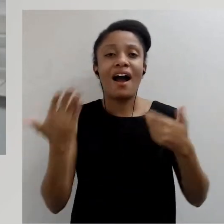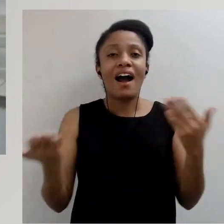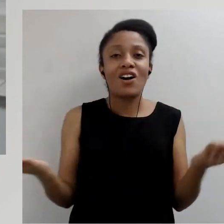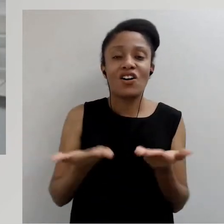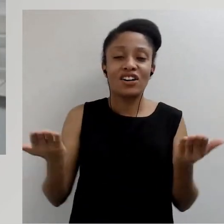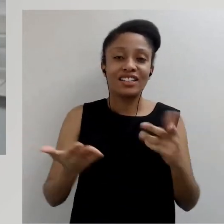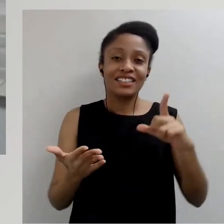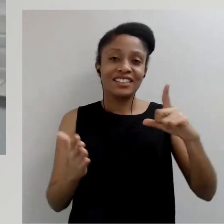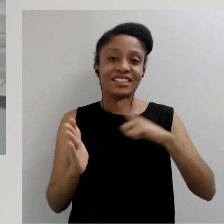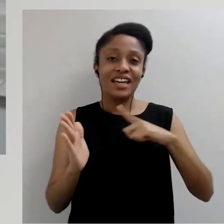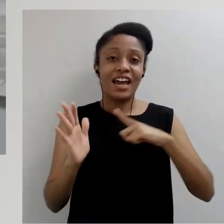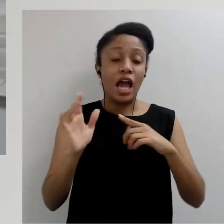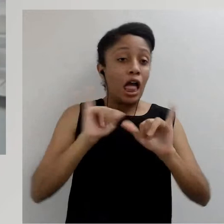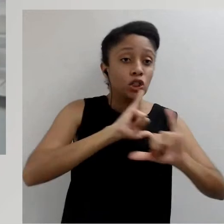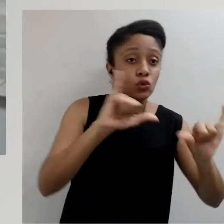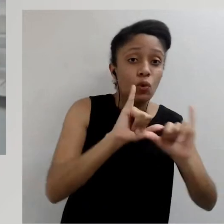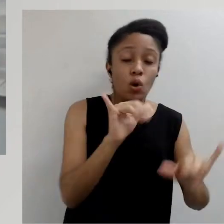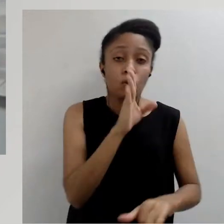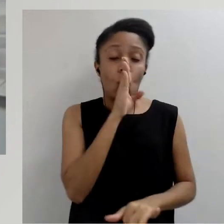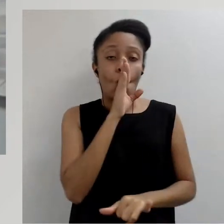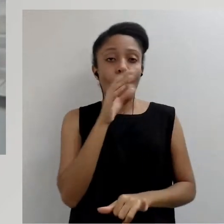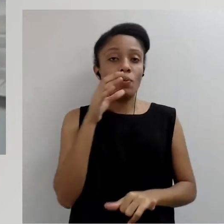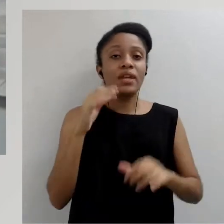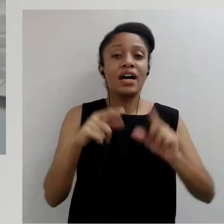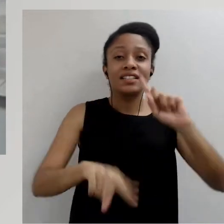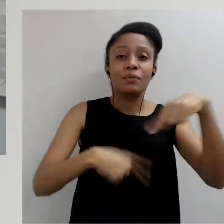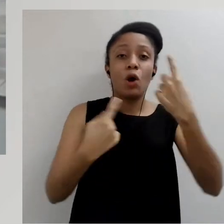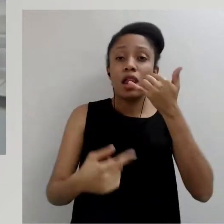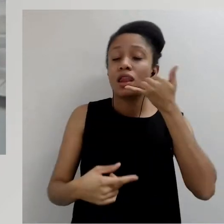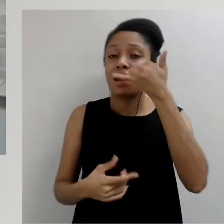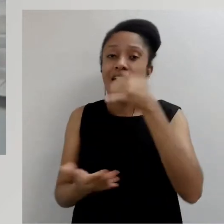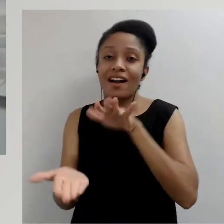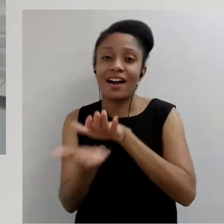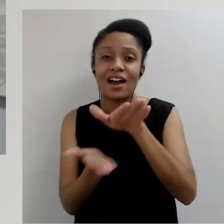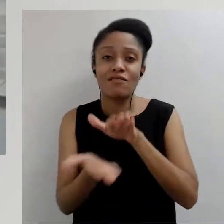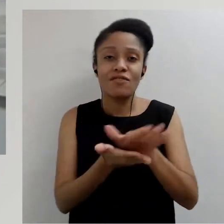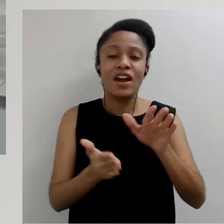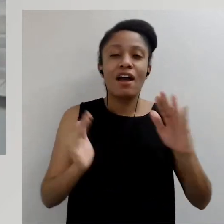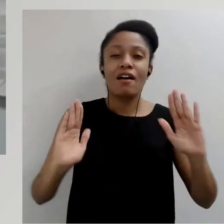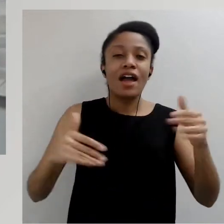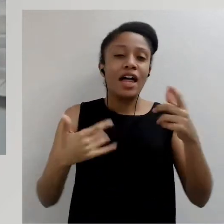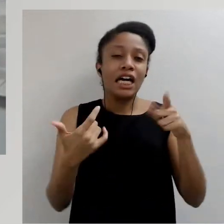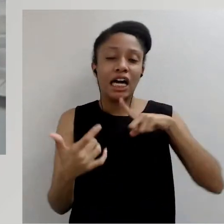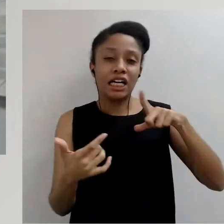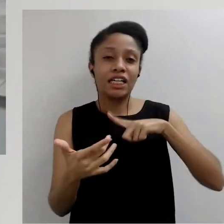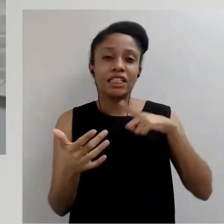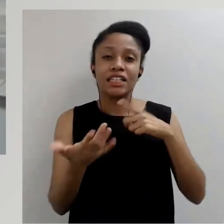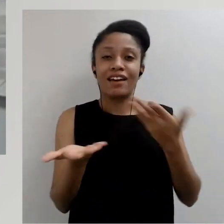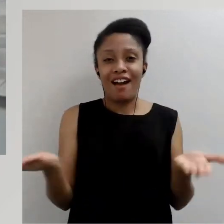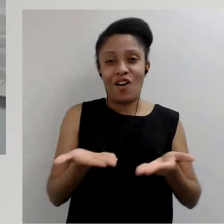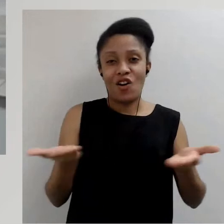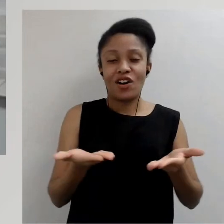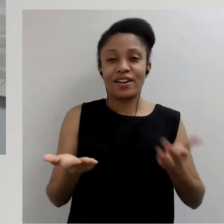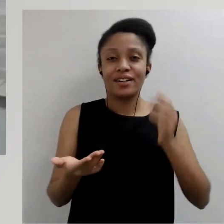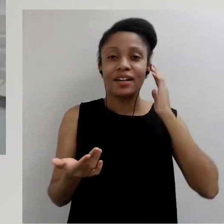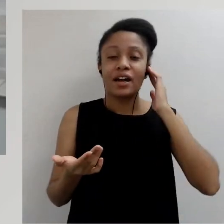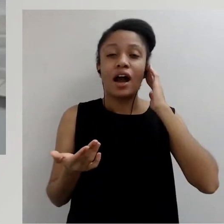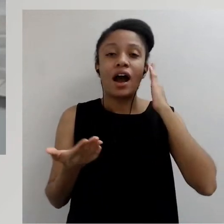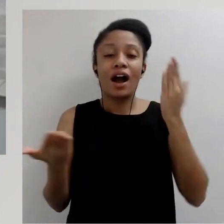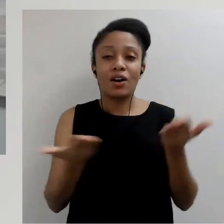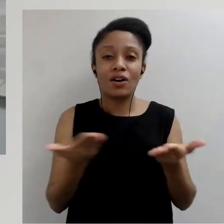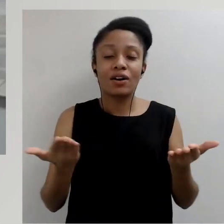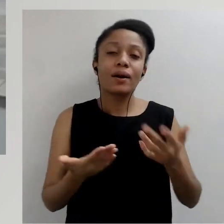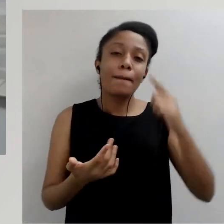In the past, we have the recipe. No, do not let them call the printing services, and we